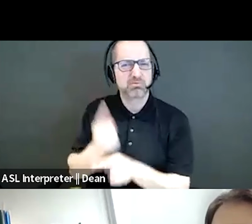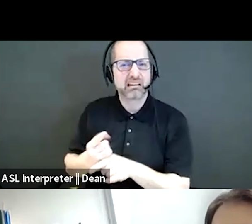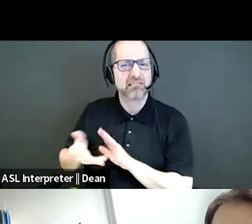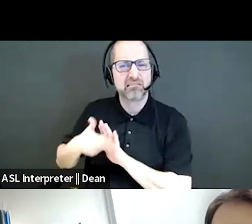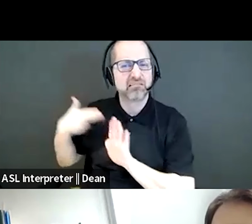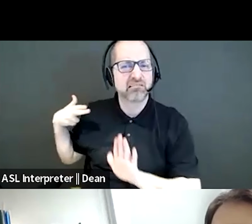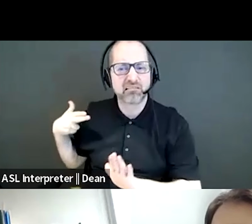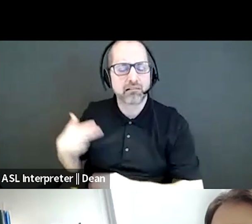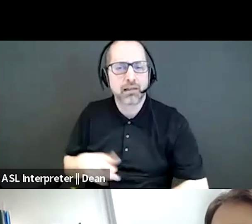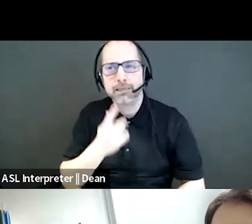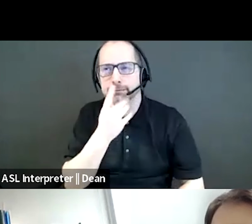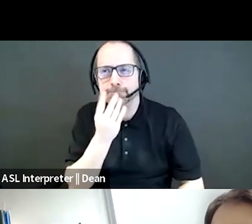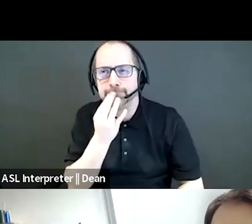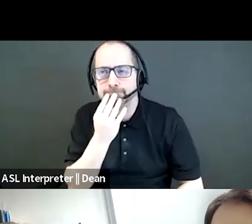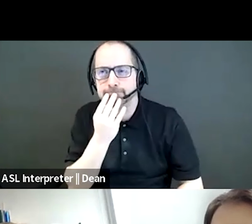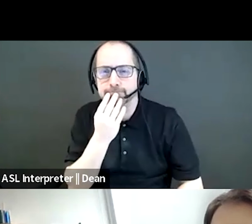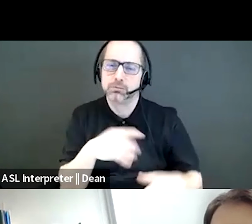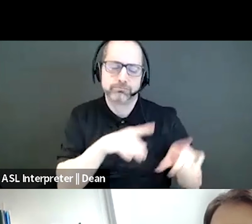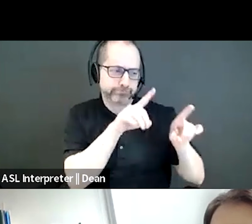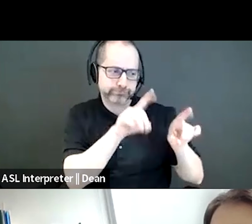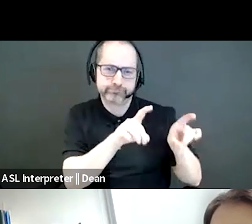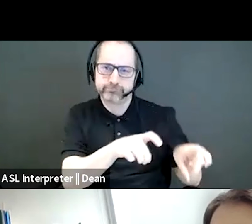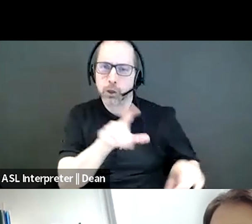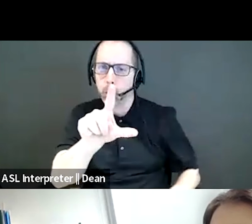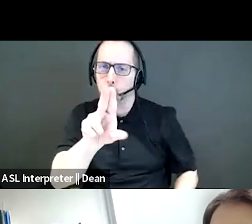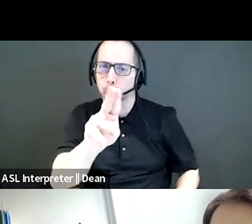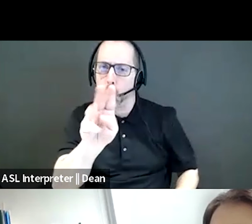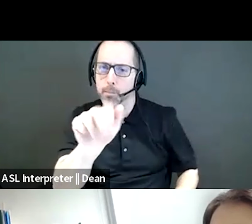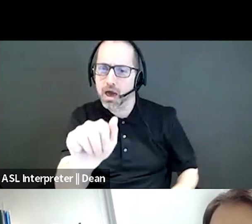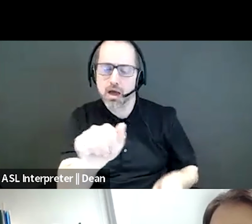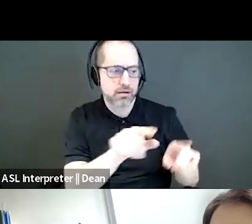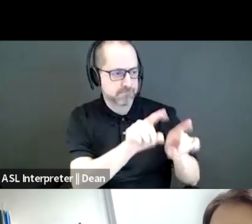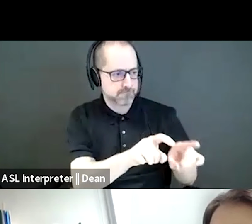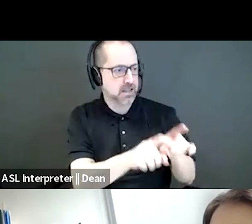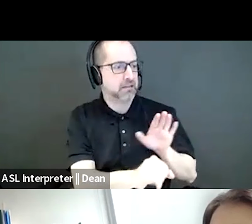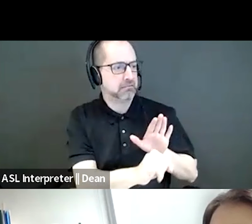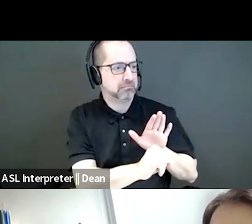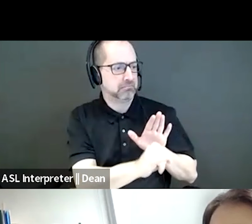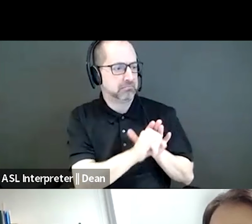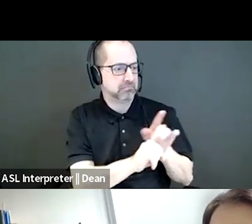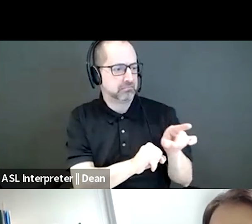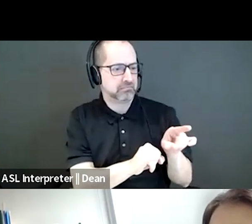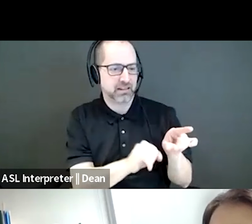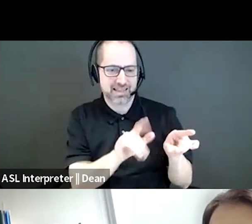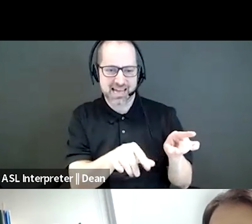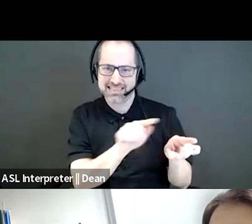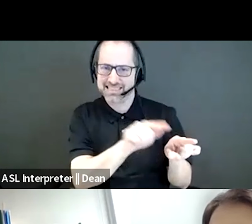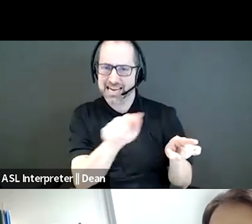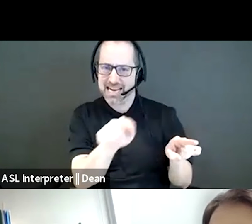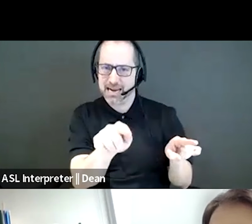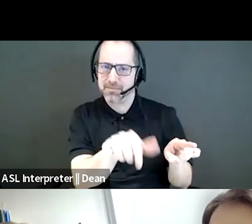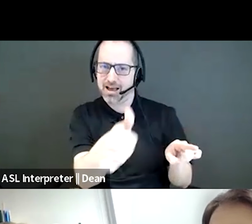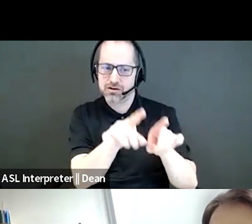And then when I took the Lumina, it kind of reinforced what the other one had said. And it said, you're tough and